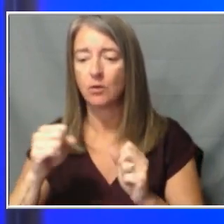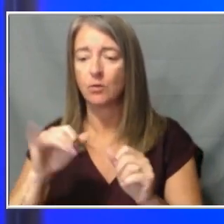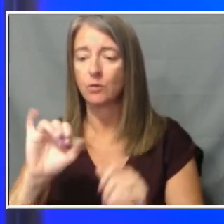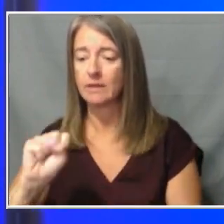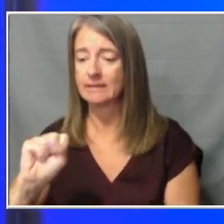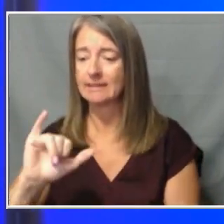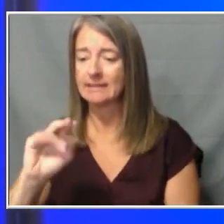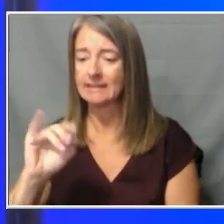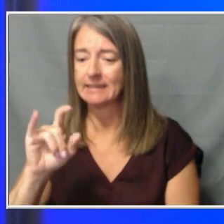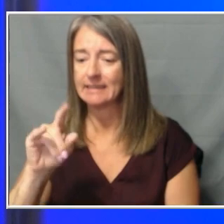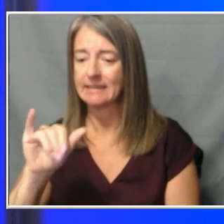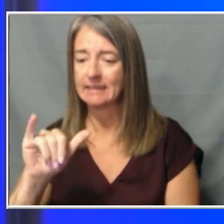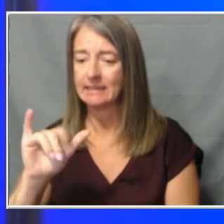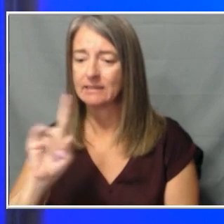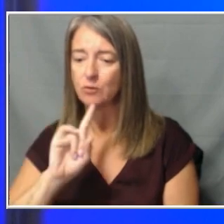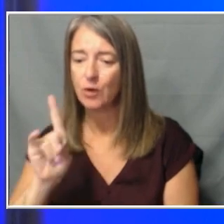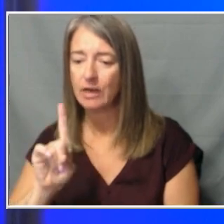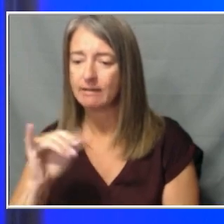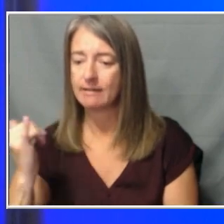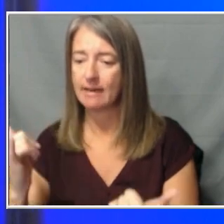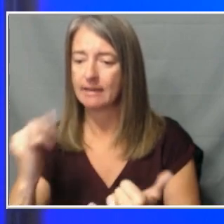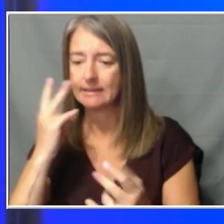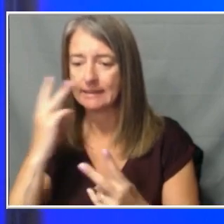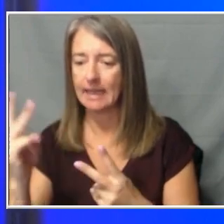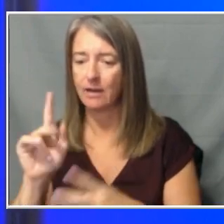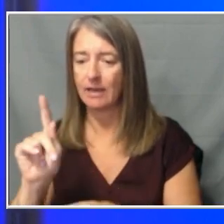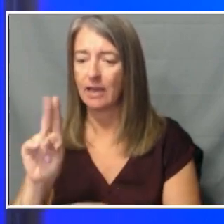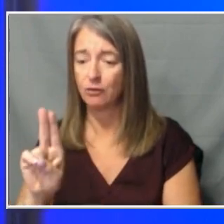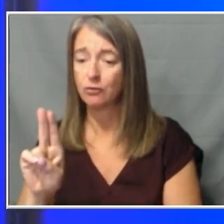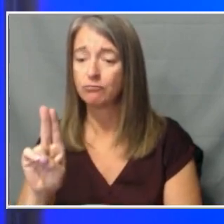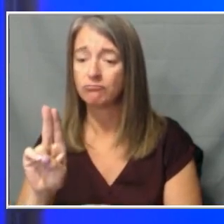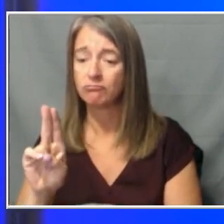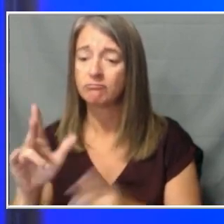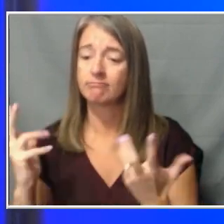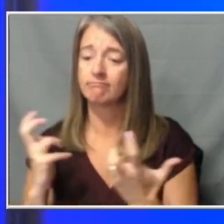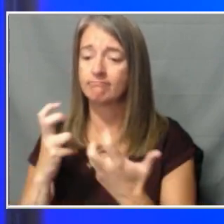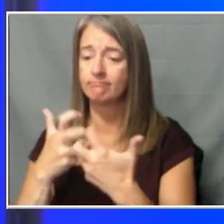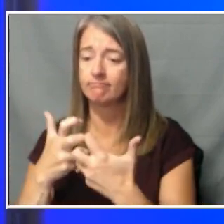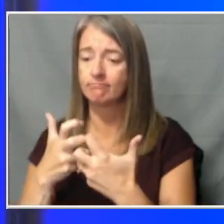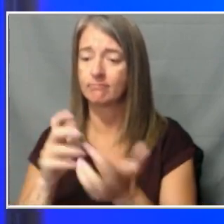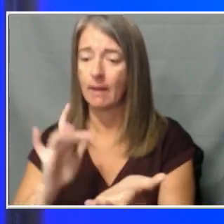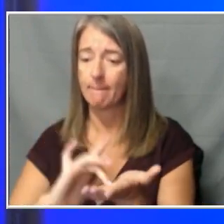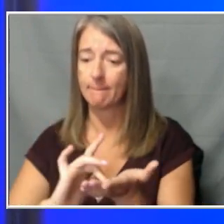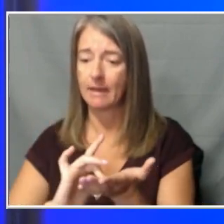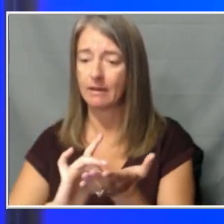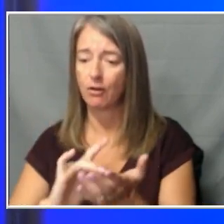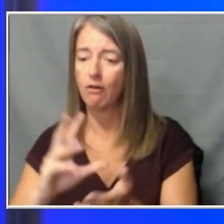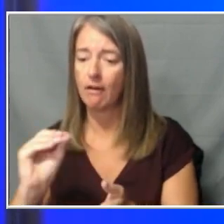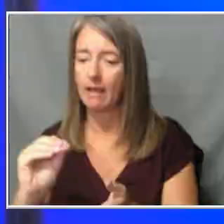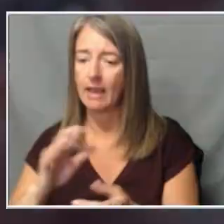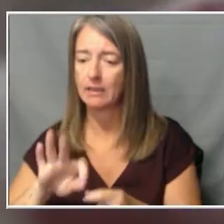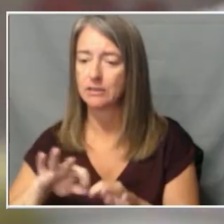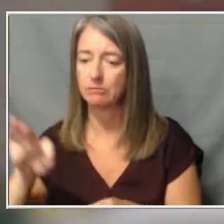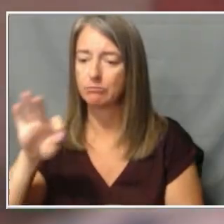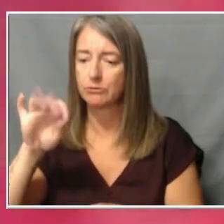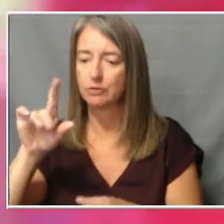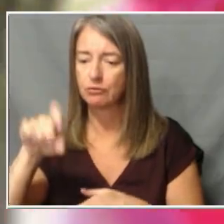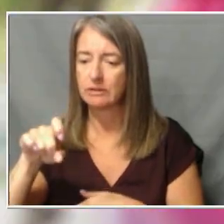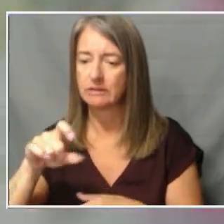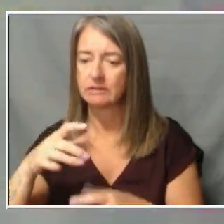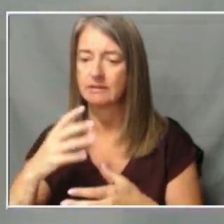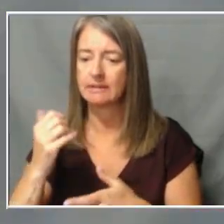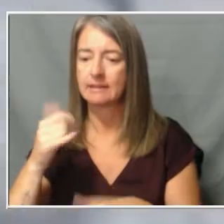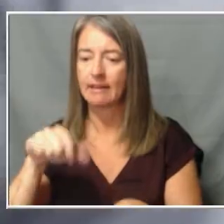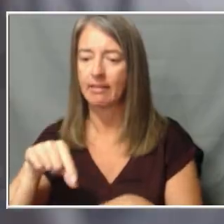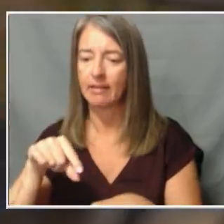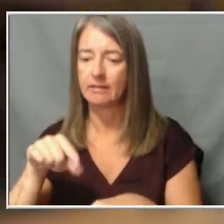now, let's take a look back at how the University of Kansas Cancer Center matched her medical and her spiritual needs in this installment